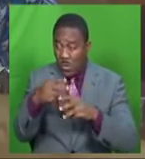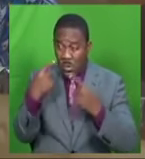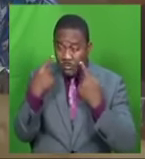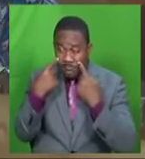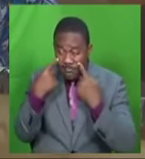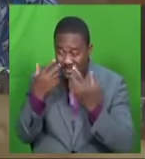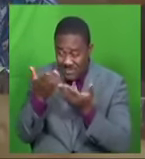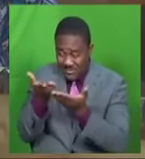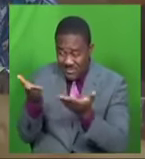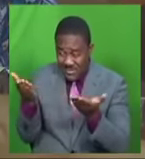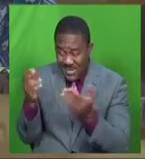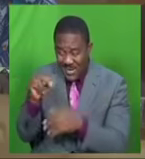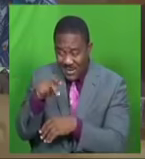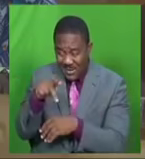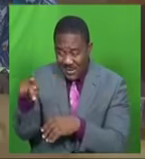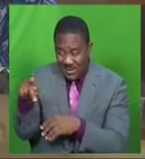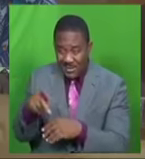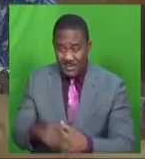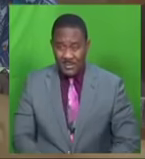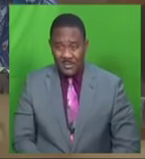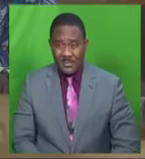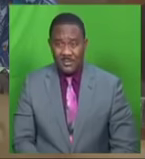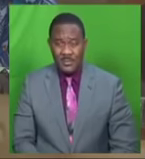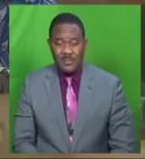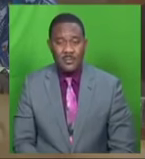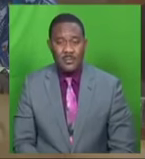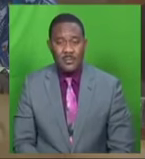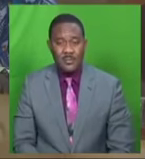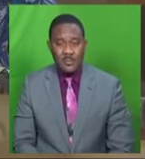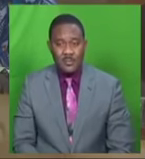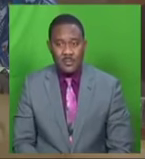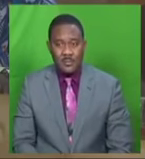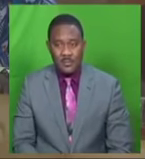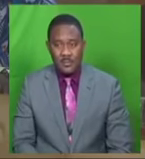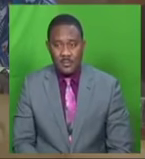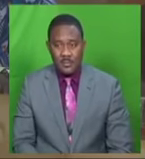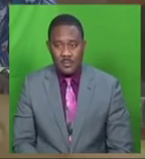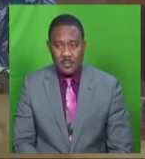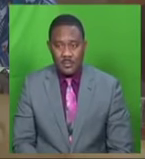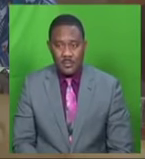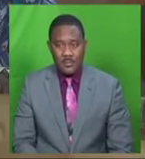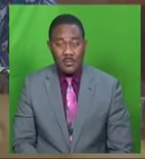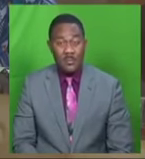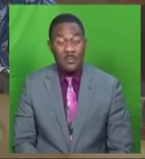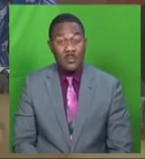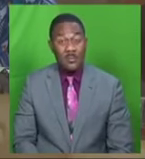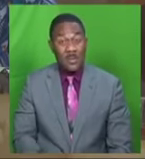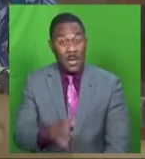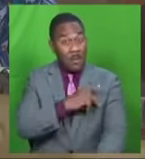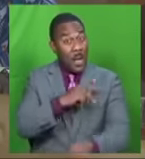have. President, your pregnancy is exposed. Mr. Speaker, that I should tell you that your